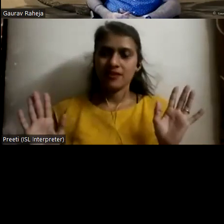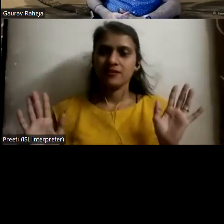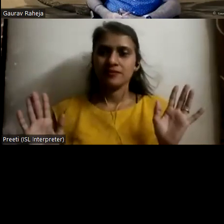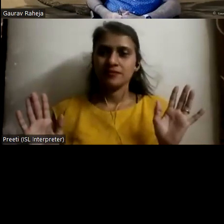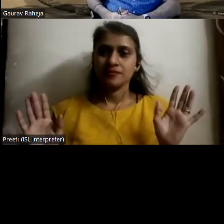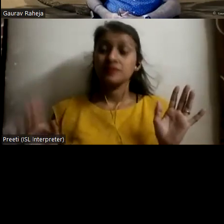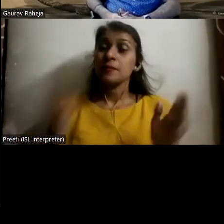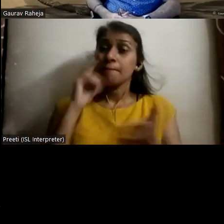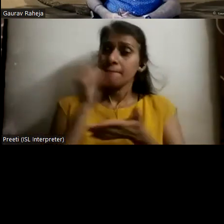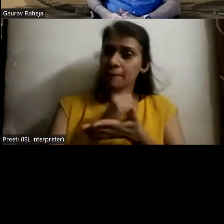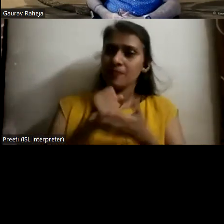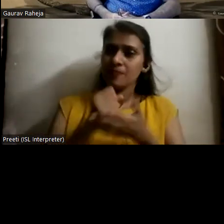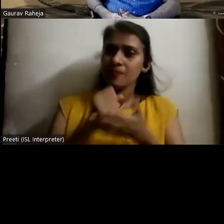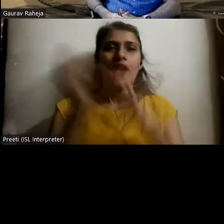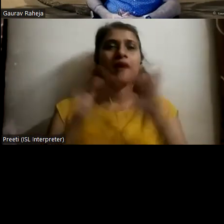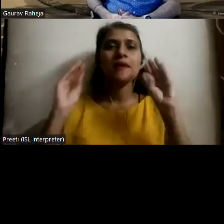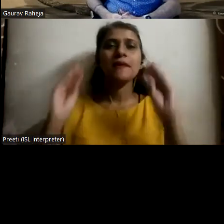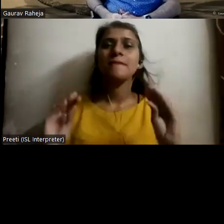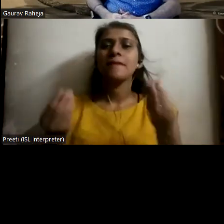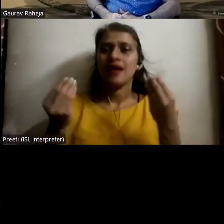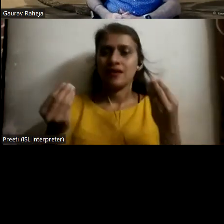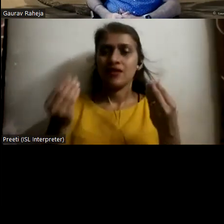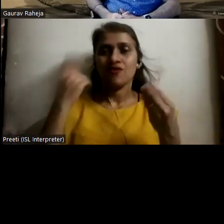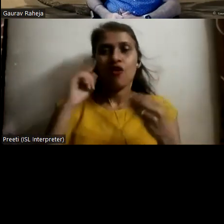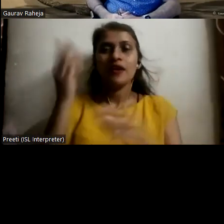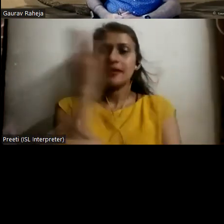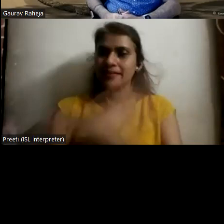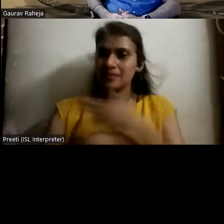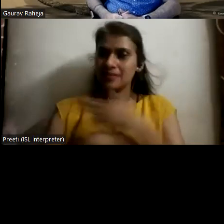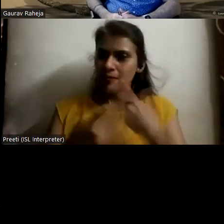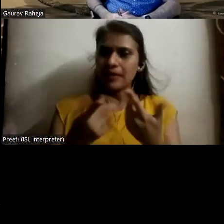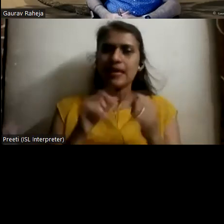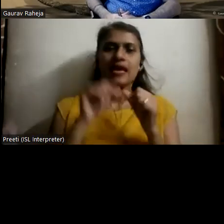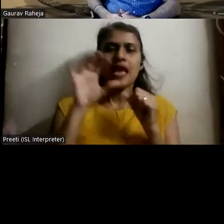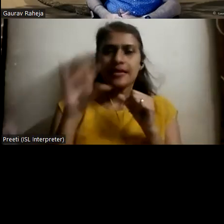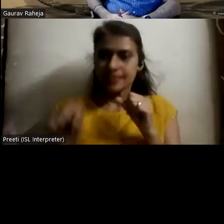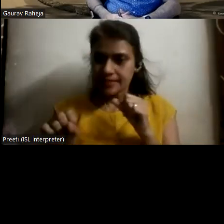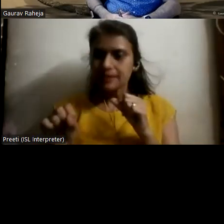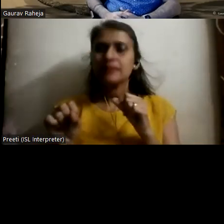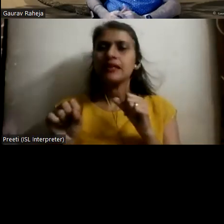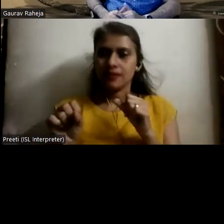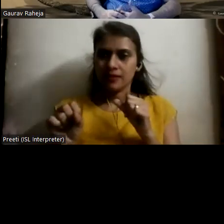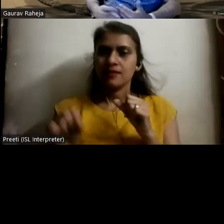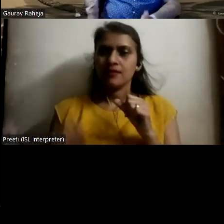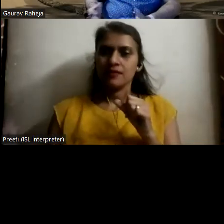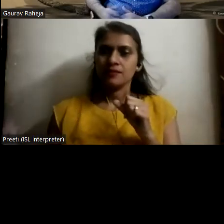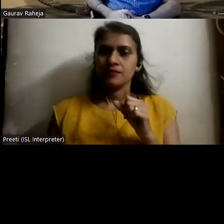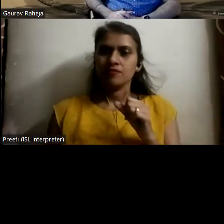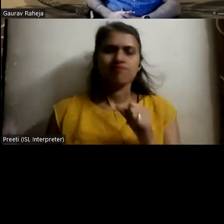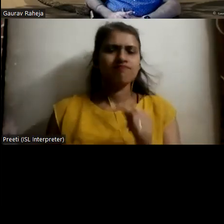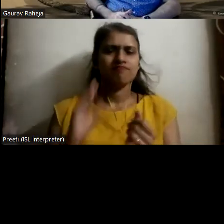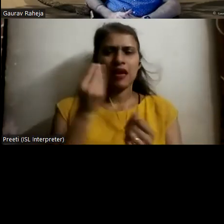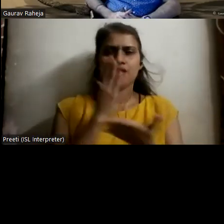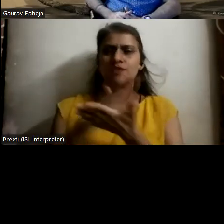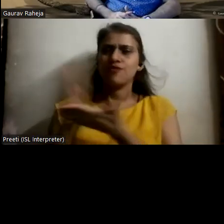making the world better for people with disabilities in terms of accessibility was to remove those